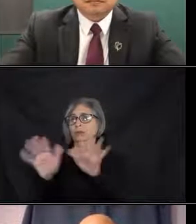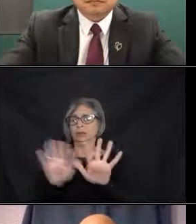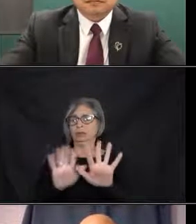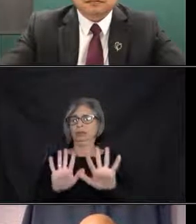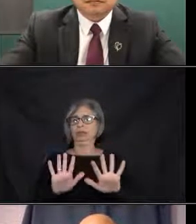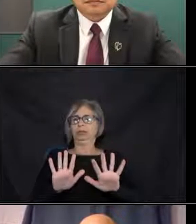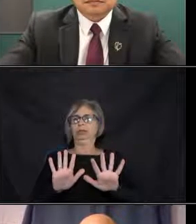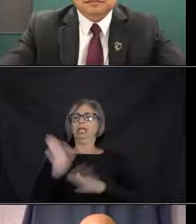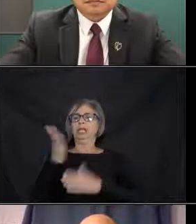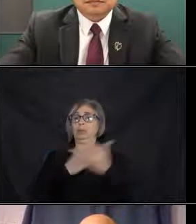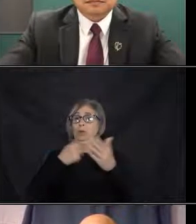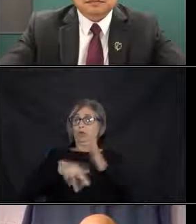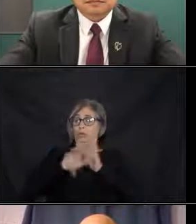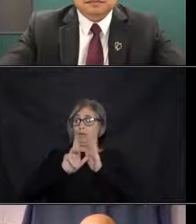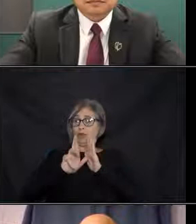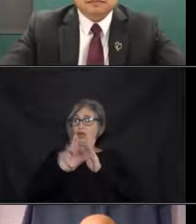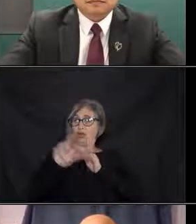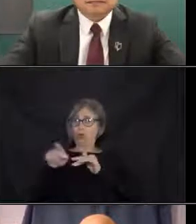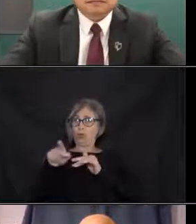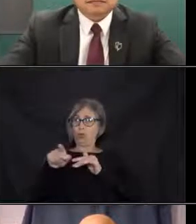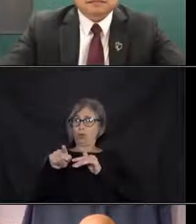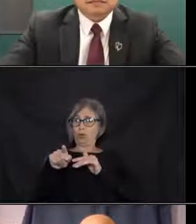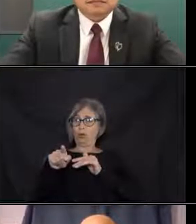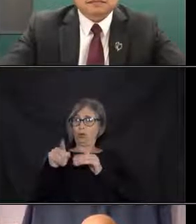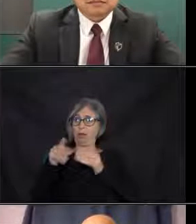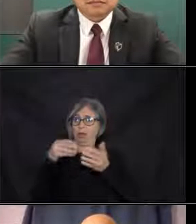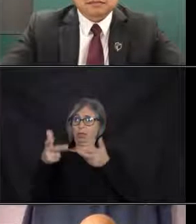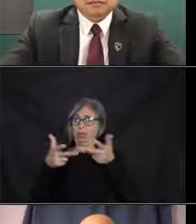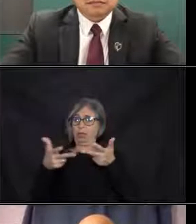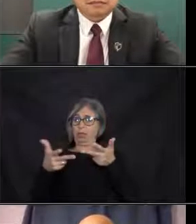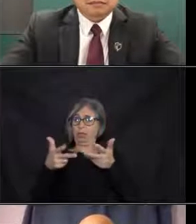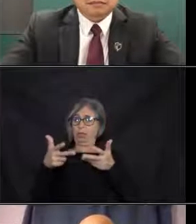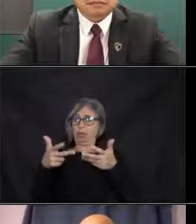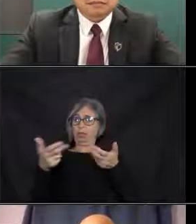would someone like to review the vehicles purchased?